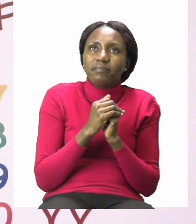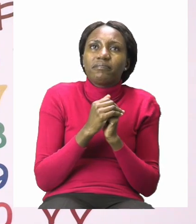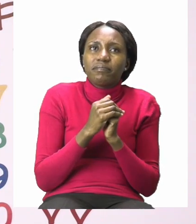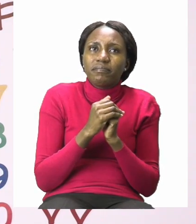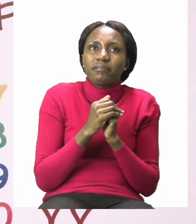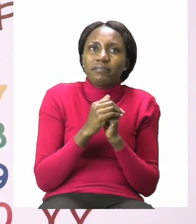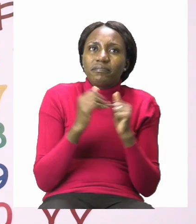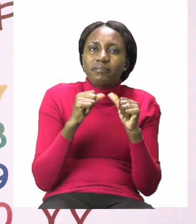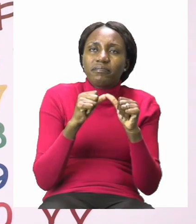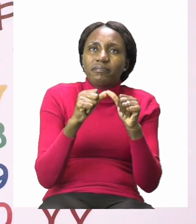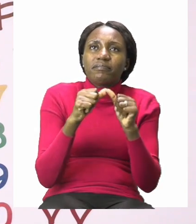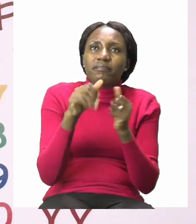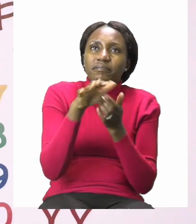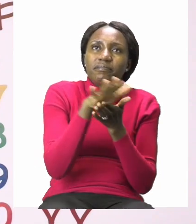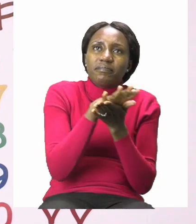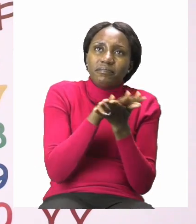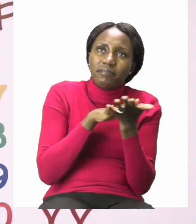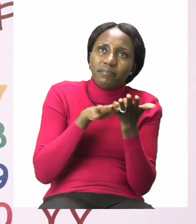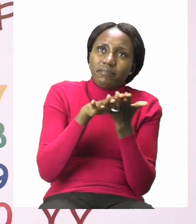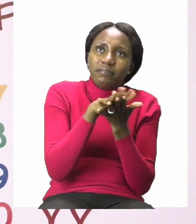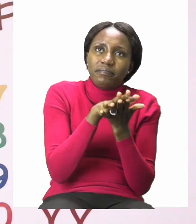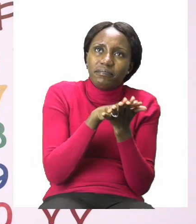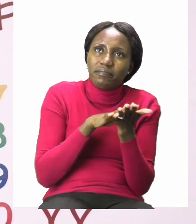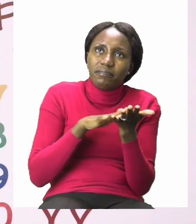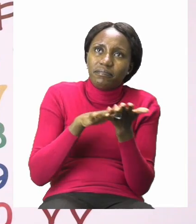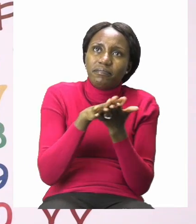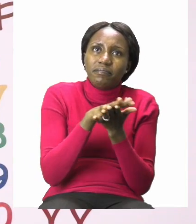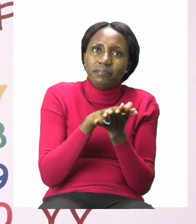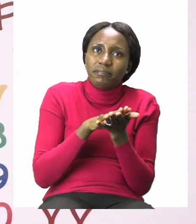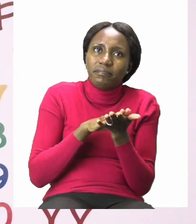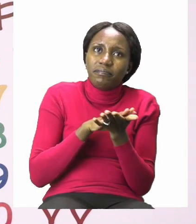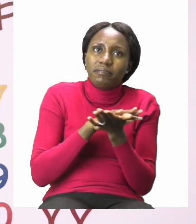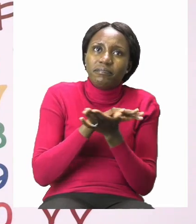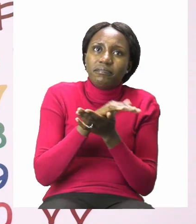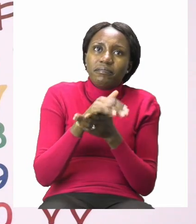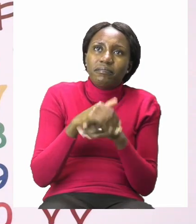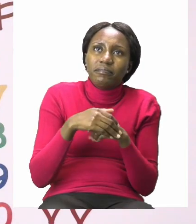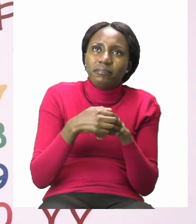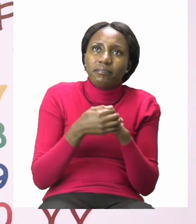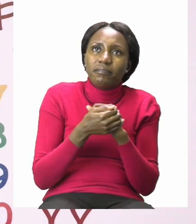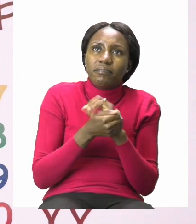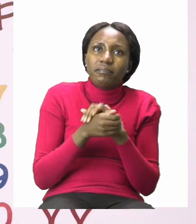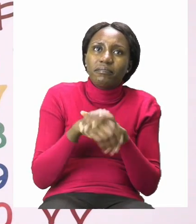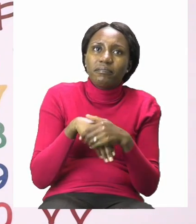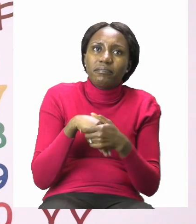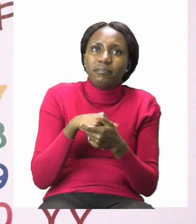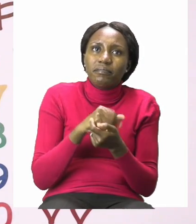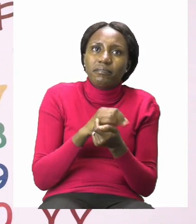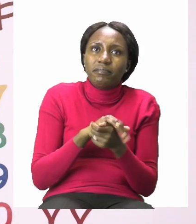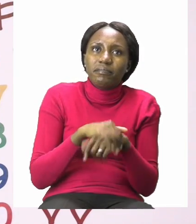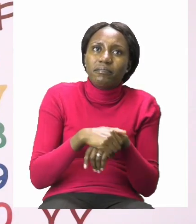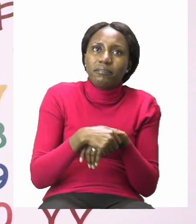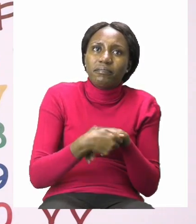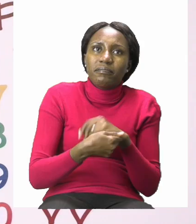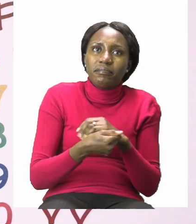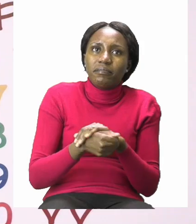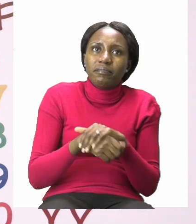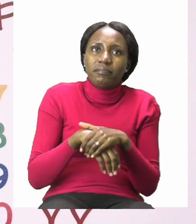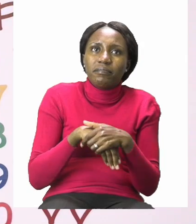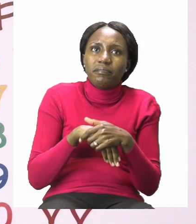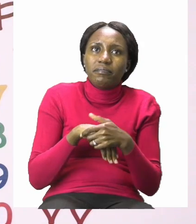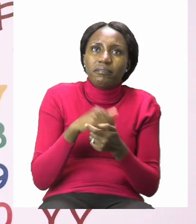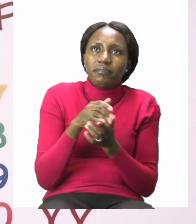Let's start by rubbing inside, very good, around our hands,